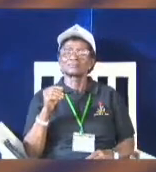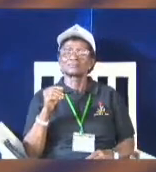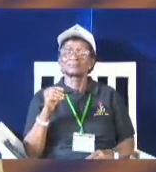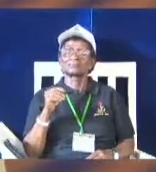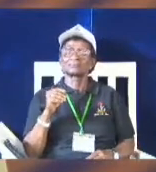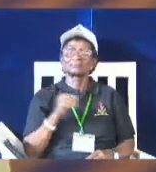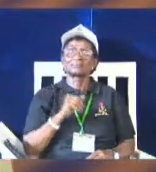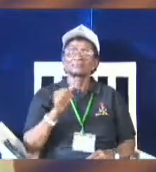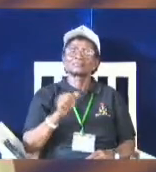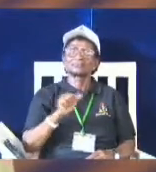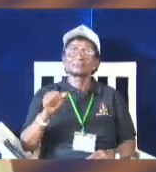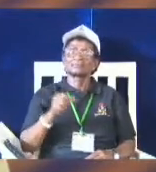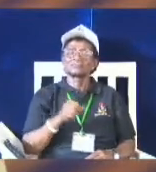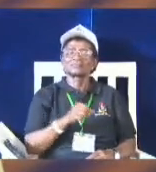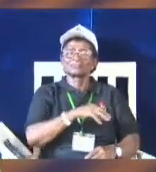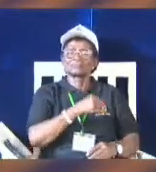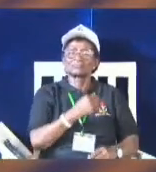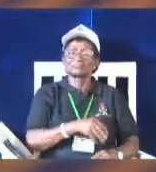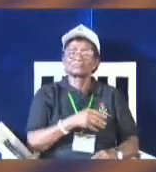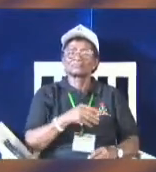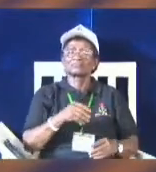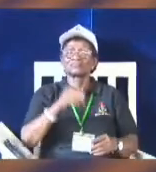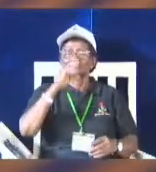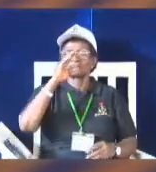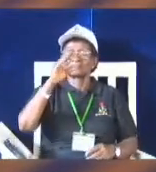I'm a small boy.